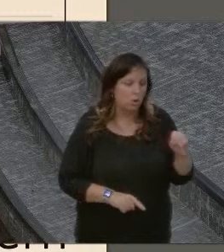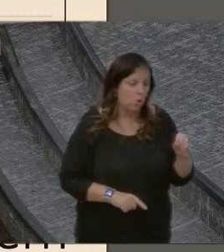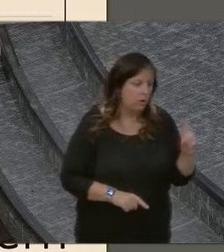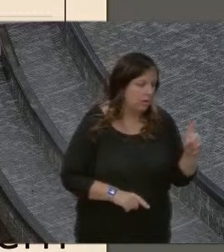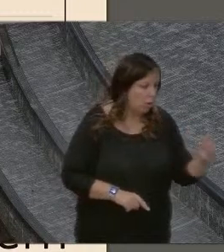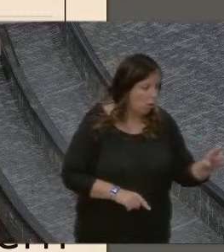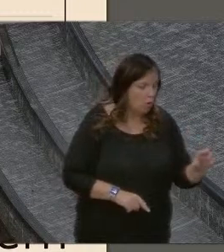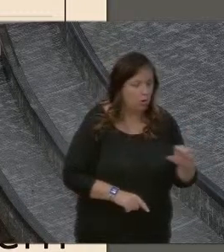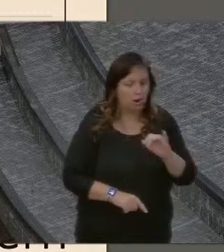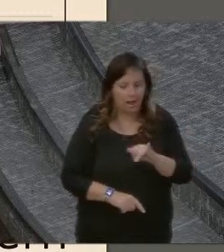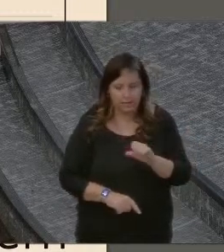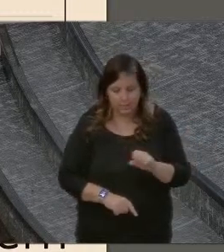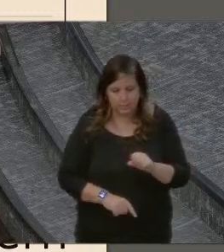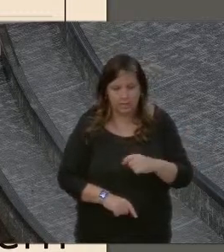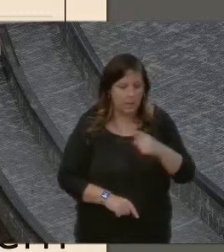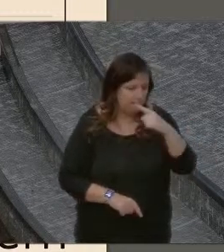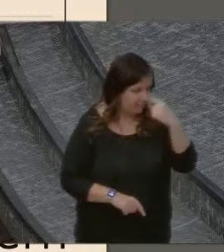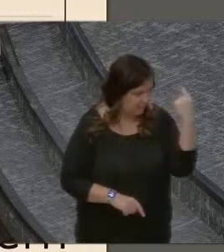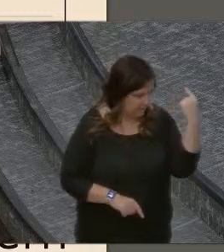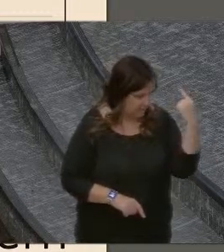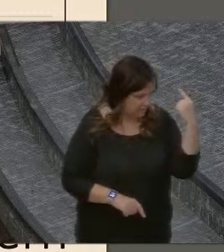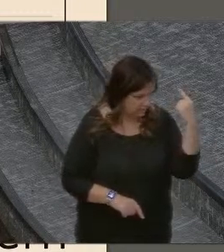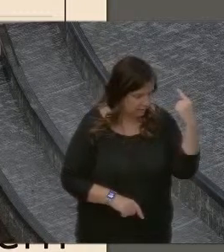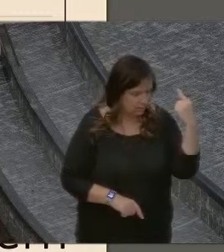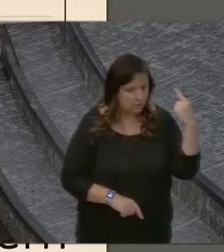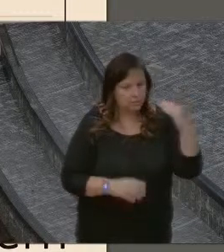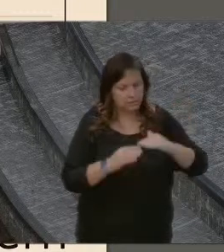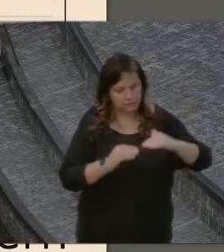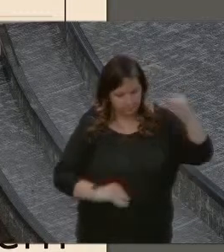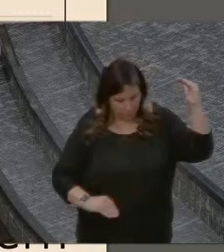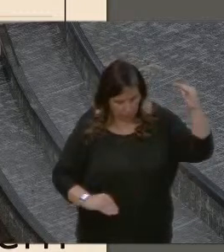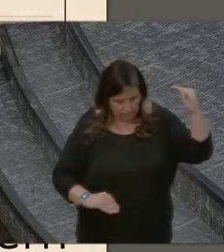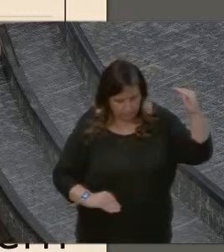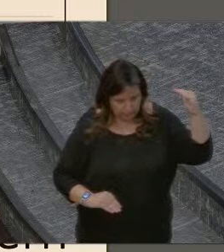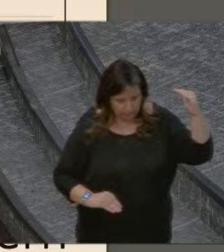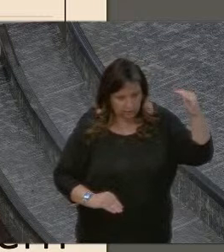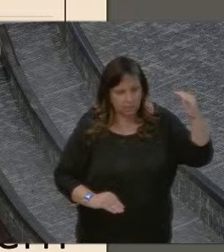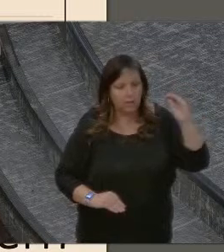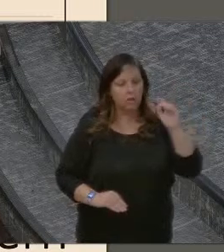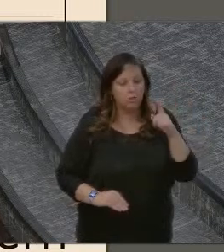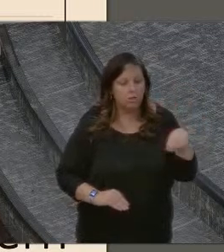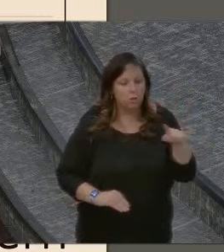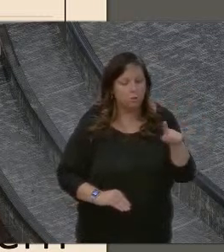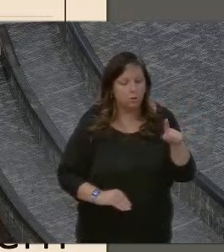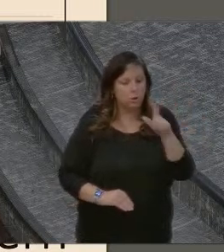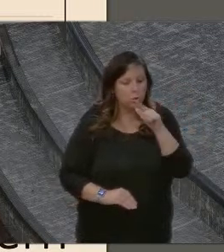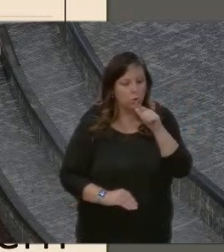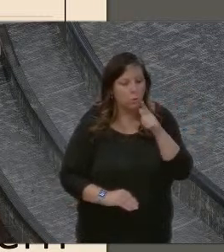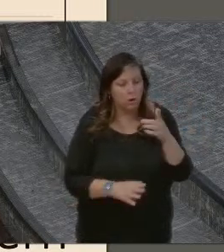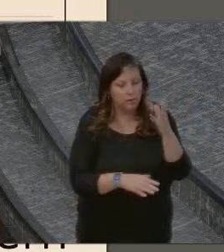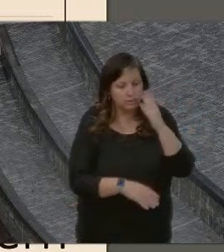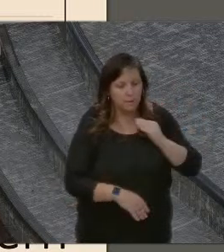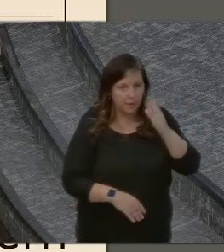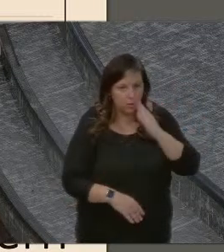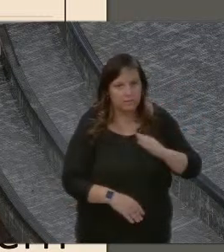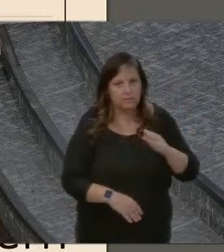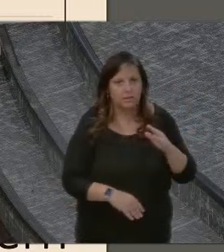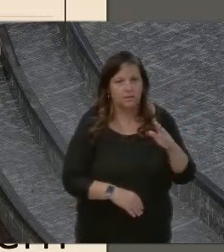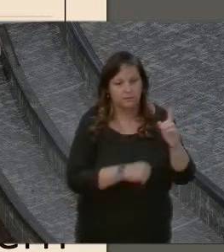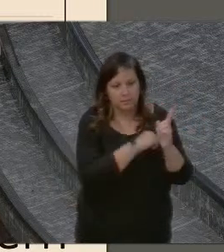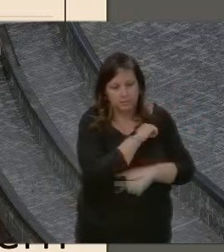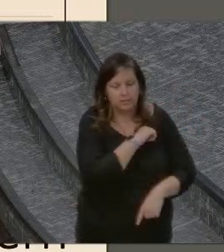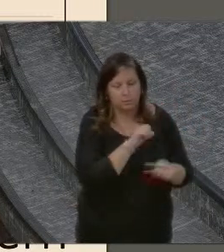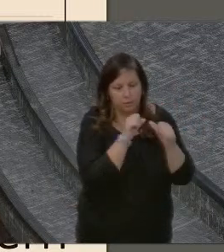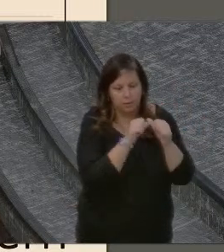me, the Black-white disparities in who are being chronically disciplined are by far the largest.